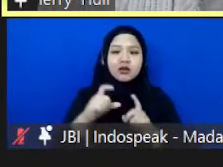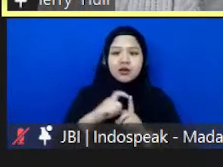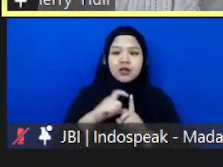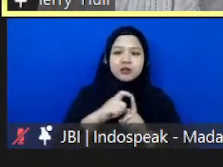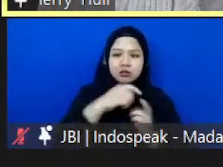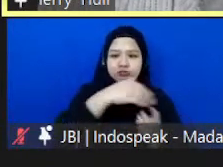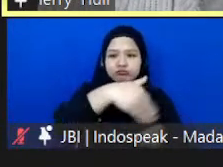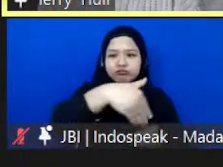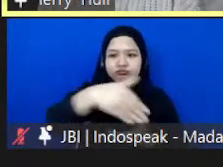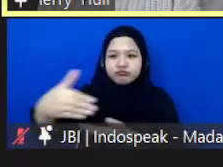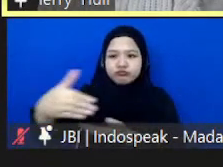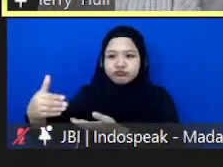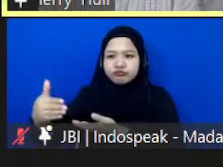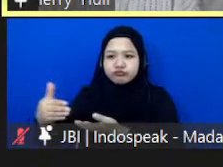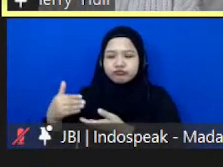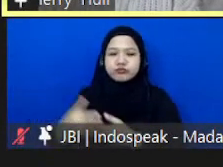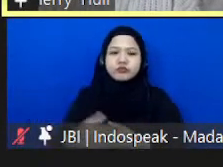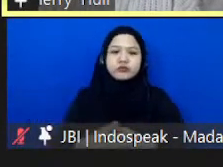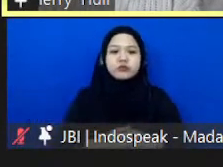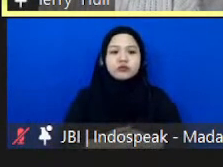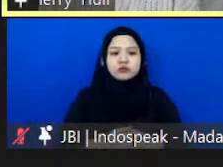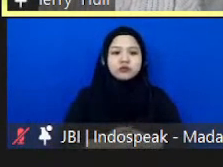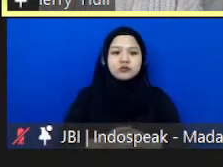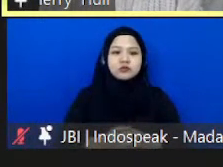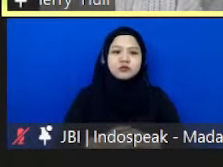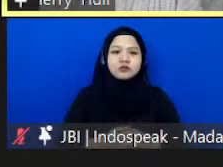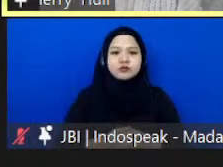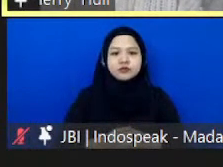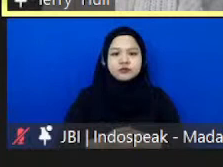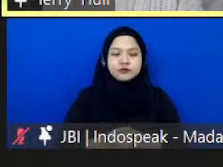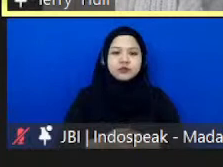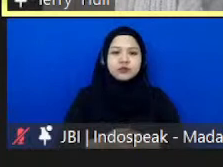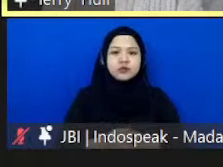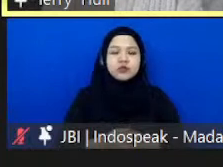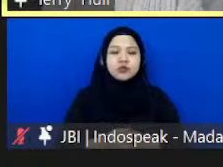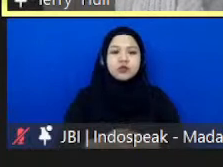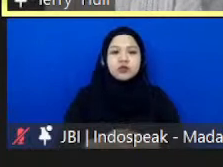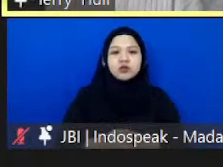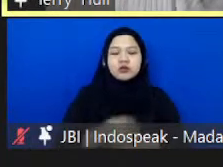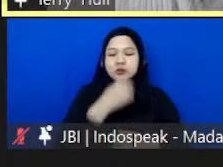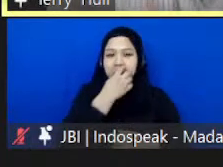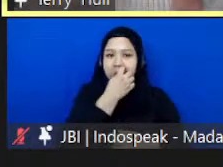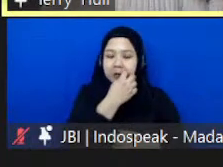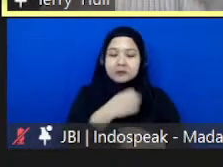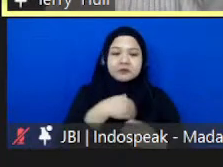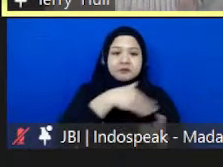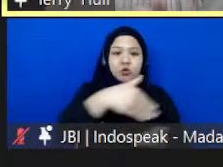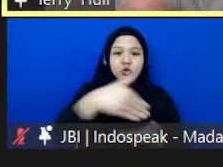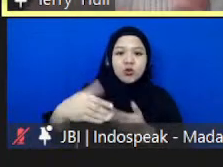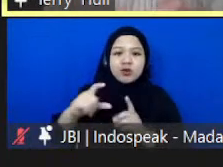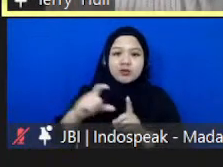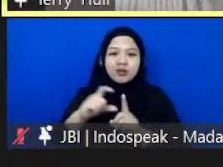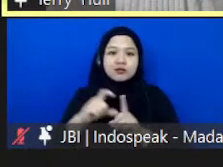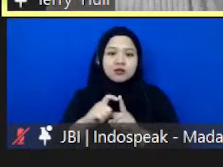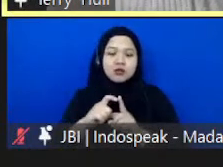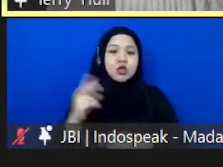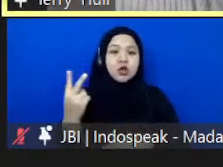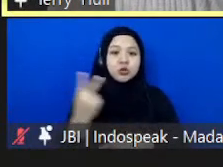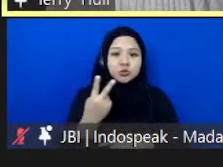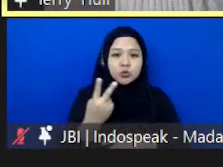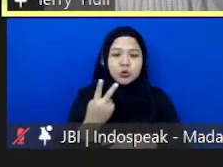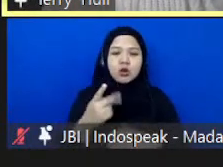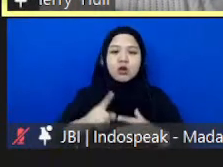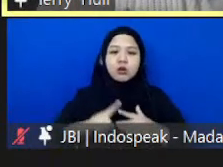However, by the end of the second data collection when the results started